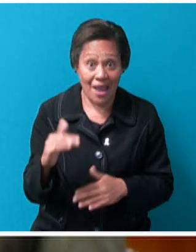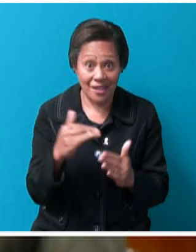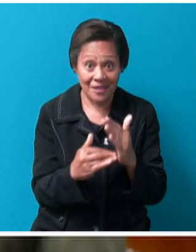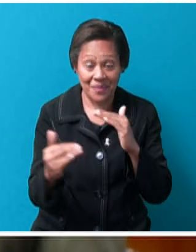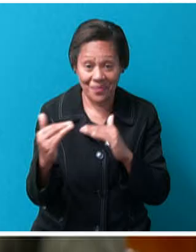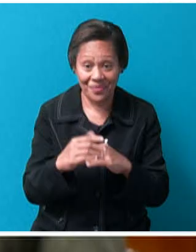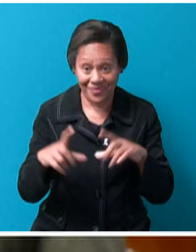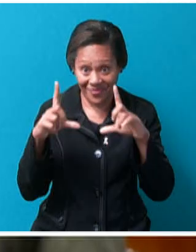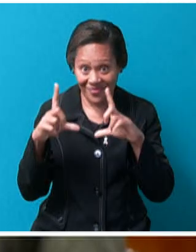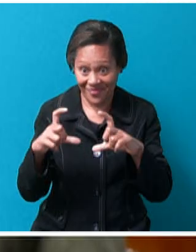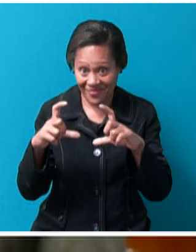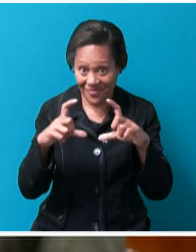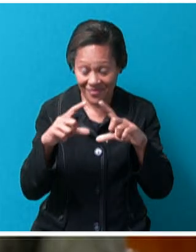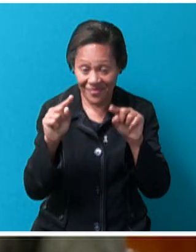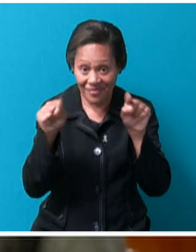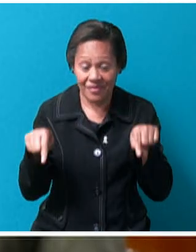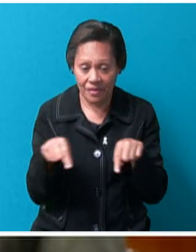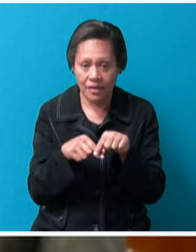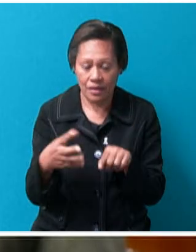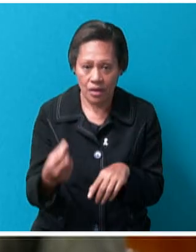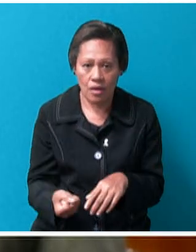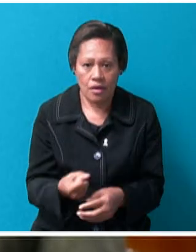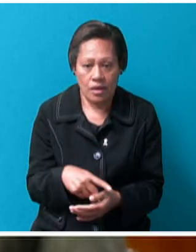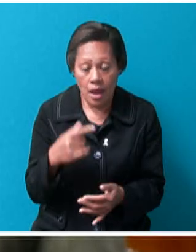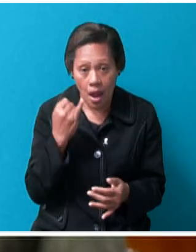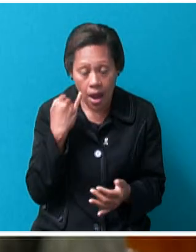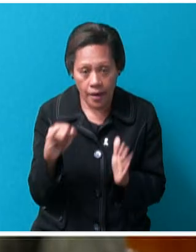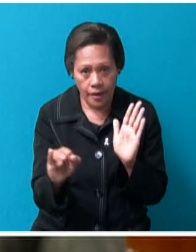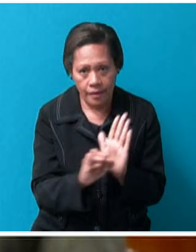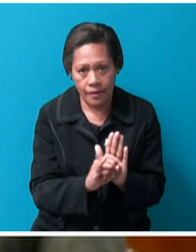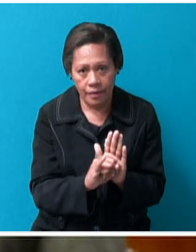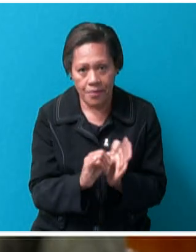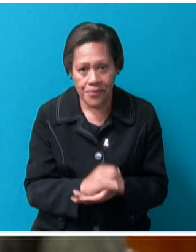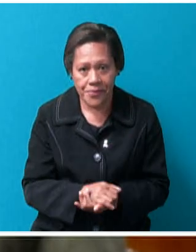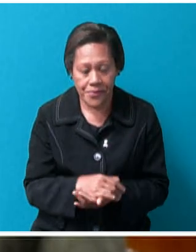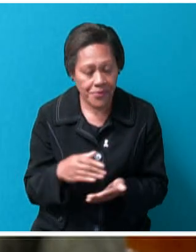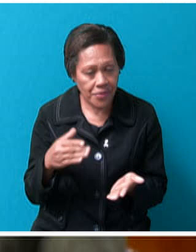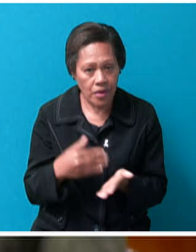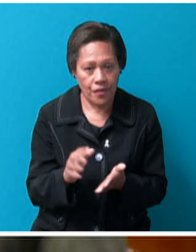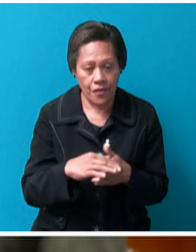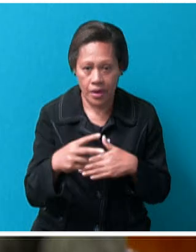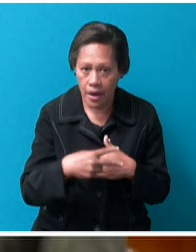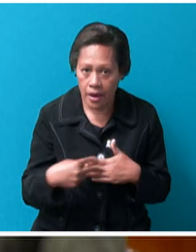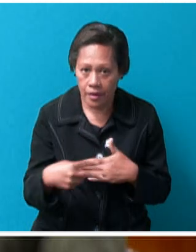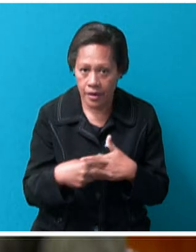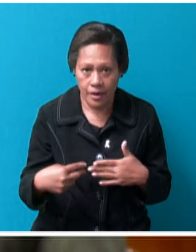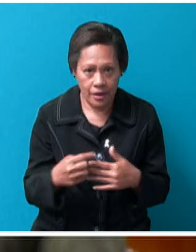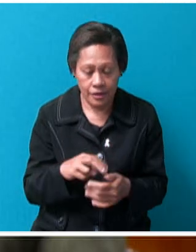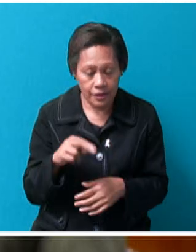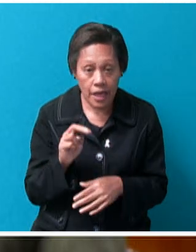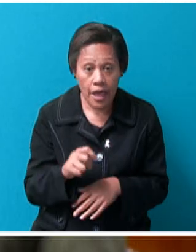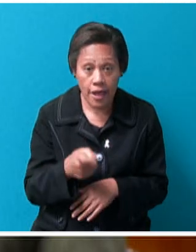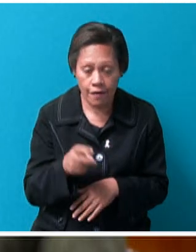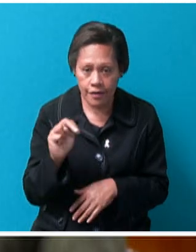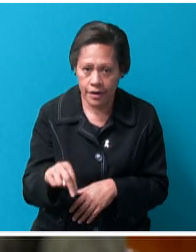a certified copy of a valid photo identification, a proof of address if required. Then